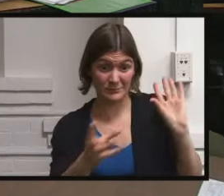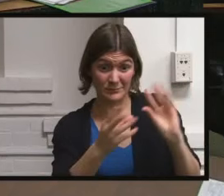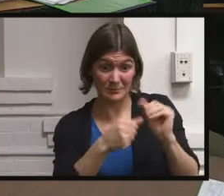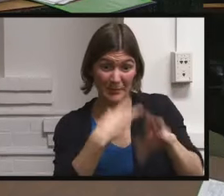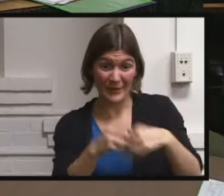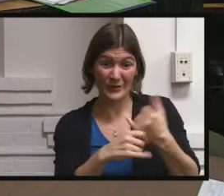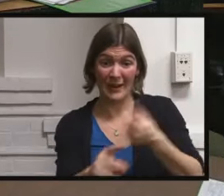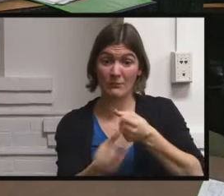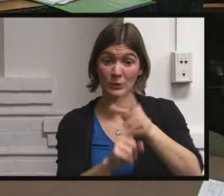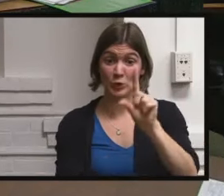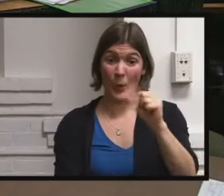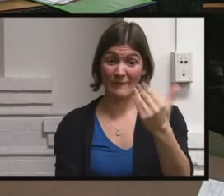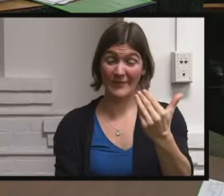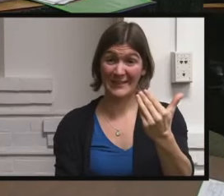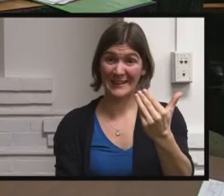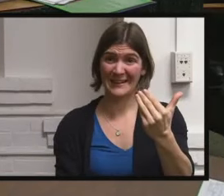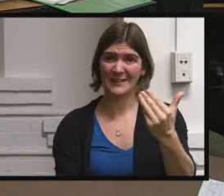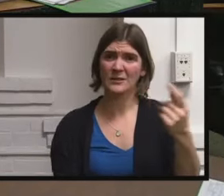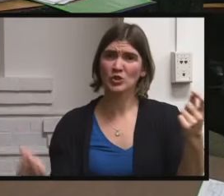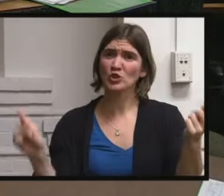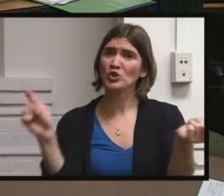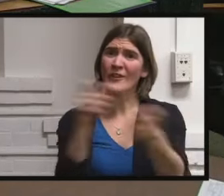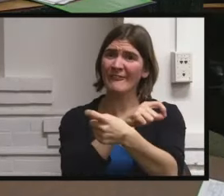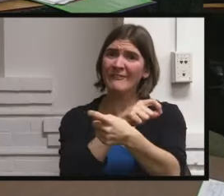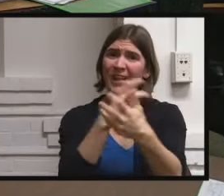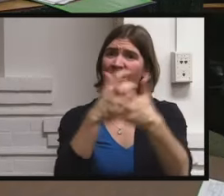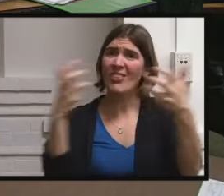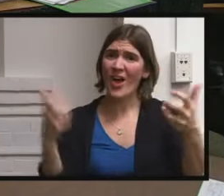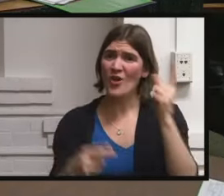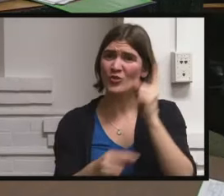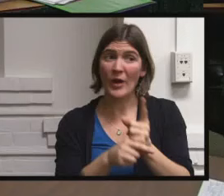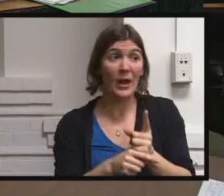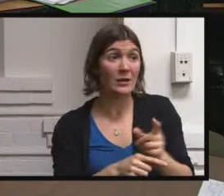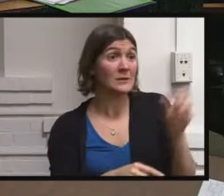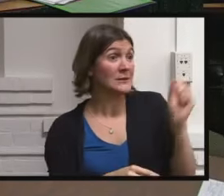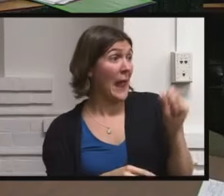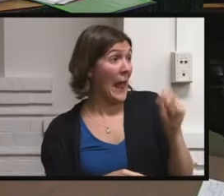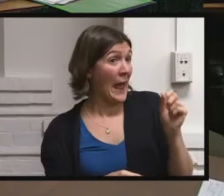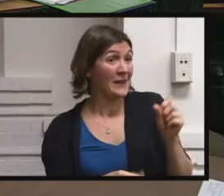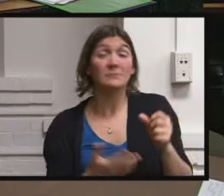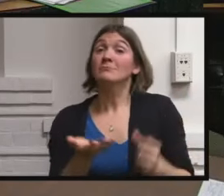2015, things have changed dramatically.